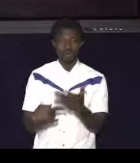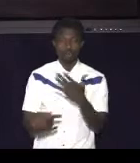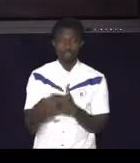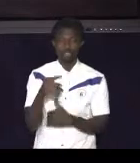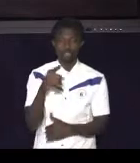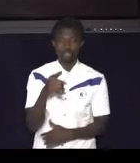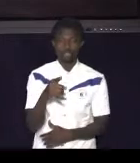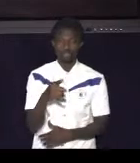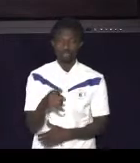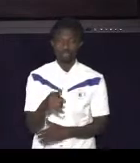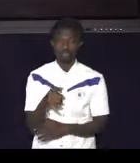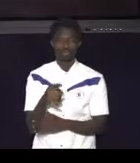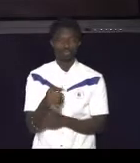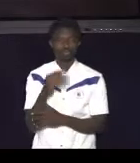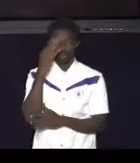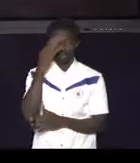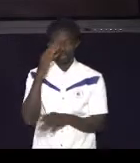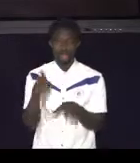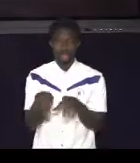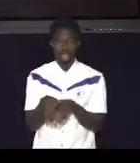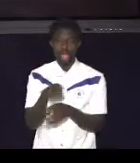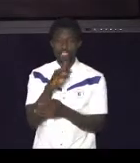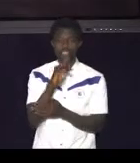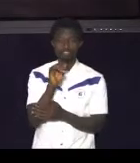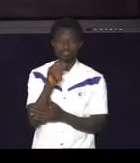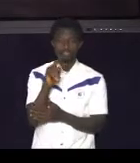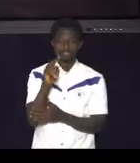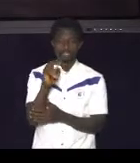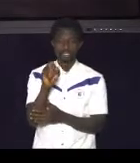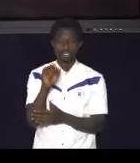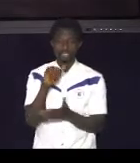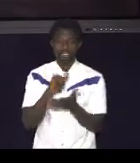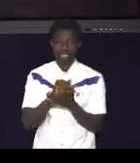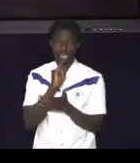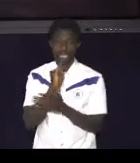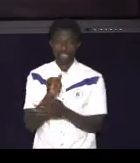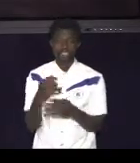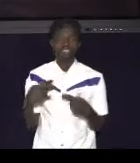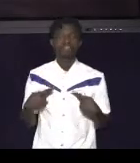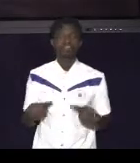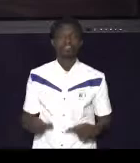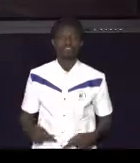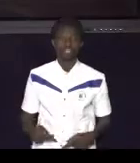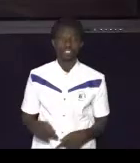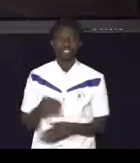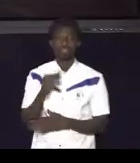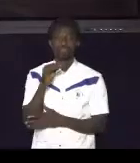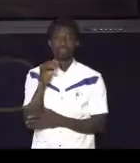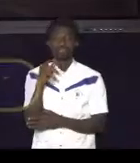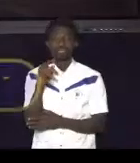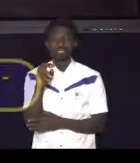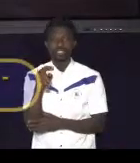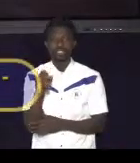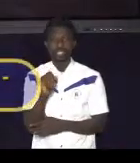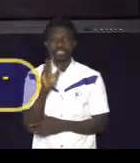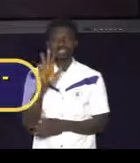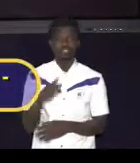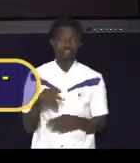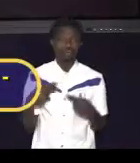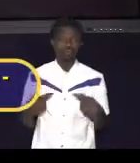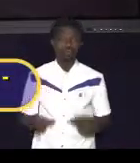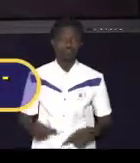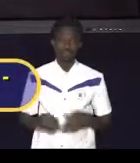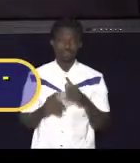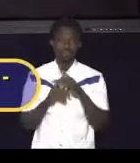you regard to as fitness, that one is physical fitness, talking about your physical appearance. Let's look